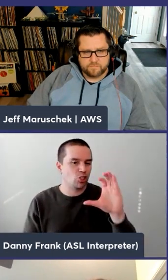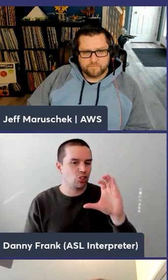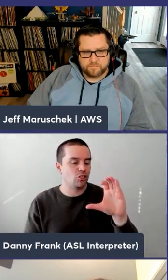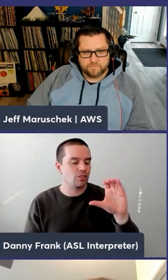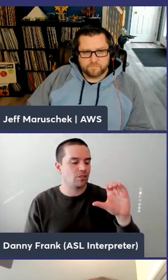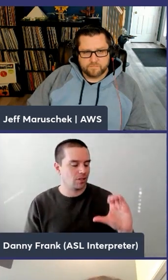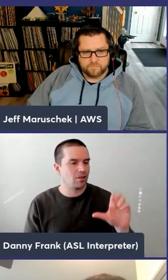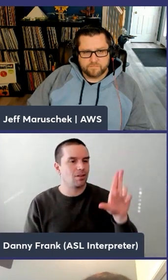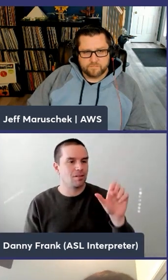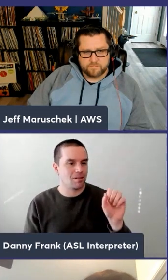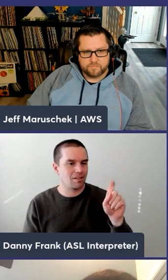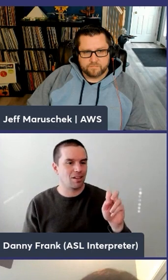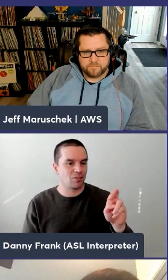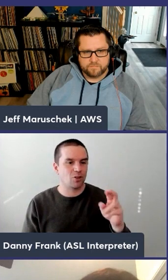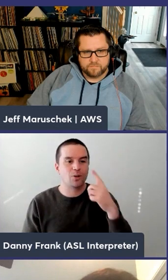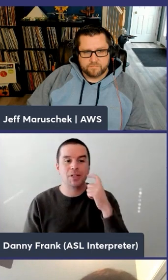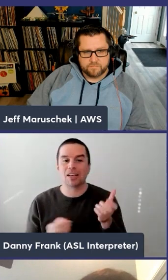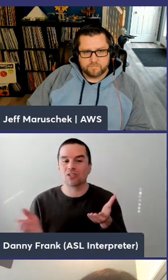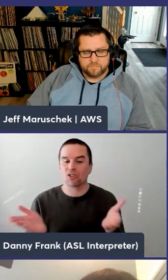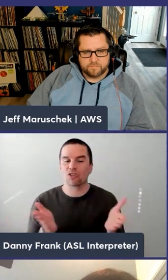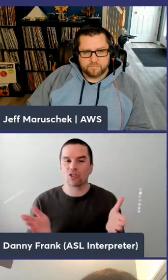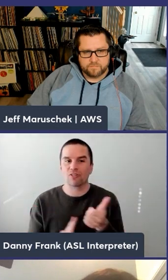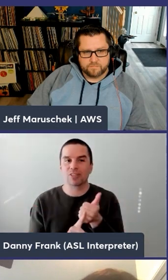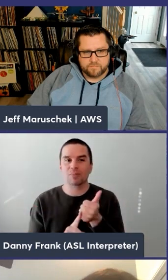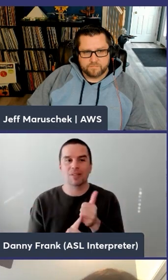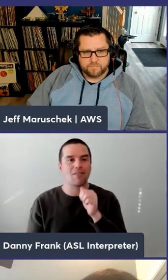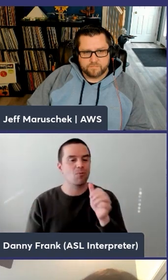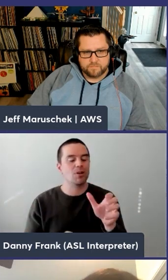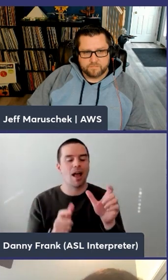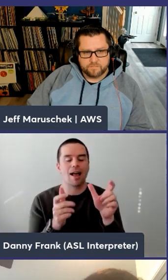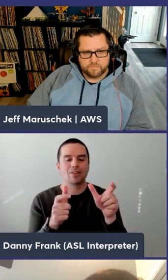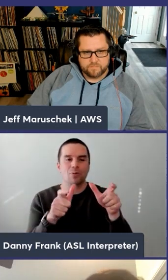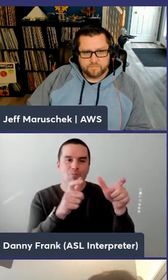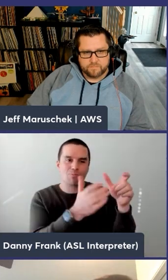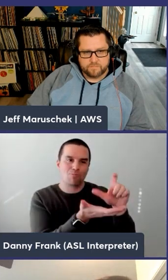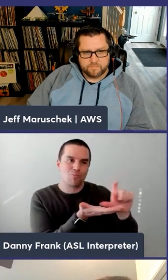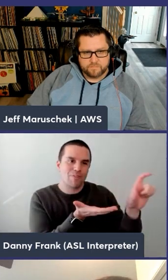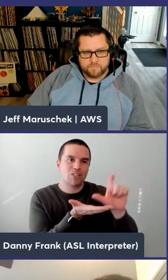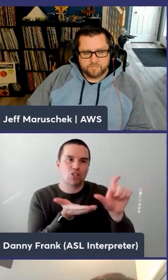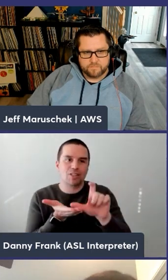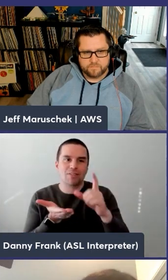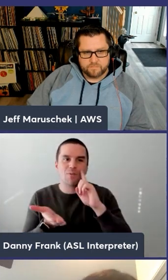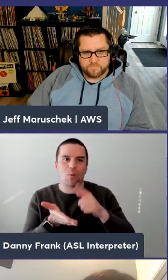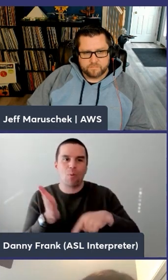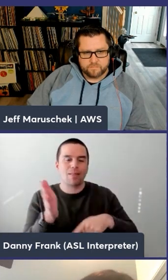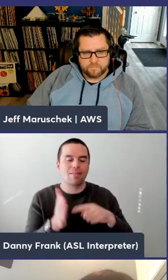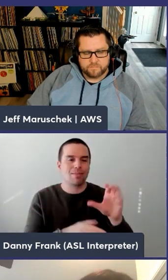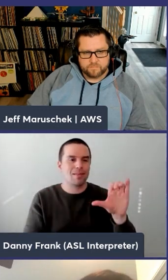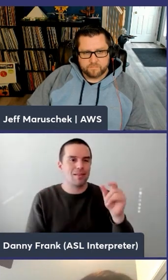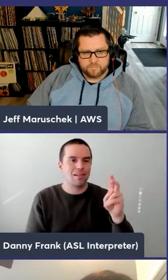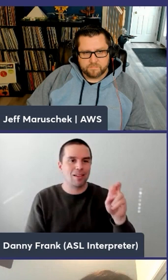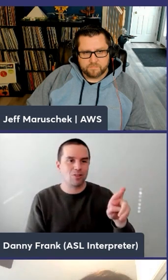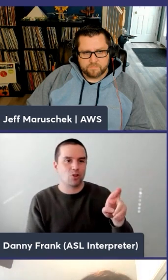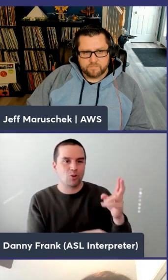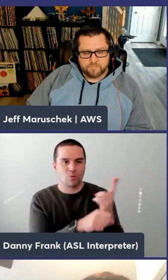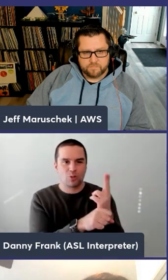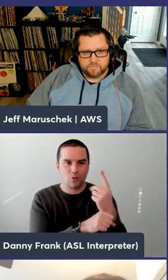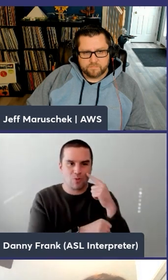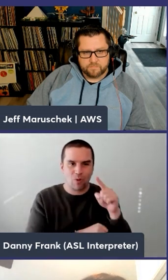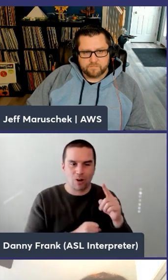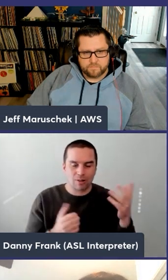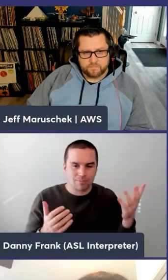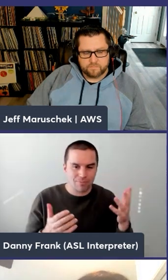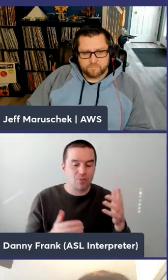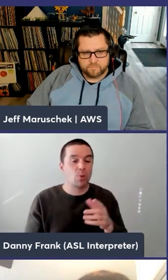not provisioned. Well, I should just say that my queries weren't provisioned to what the Oh, cluster was for. And I guess, doing real